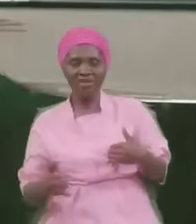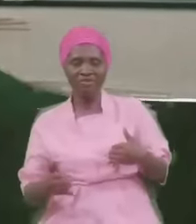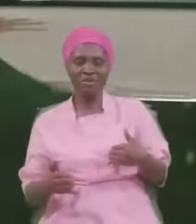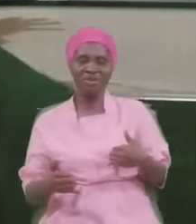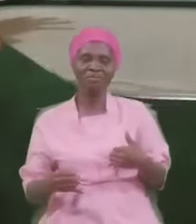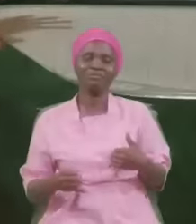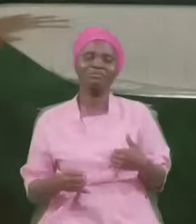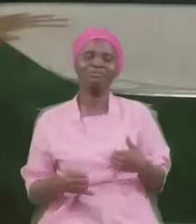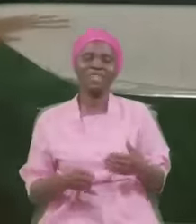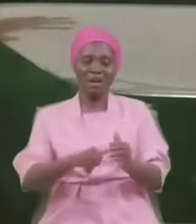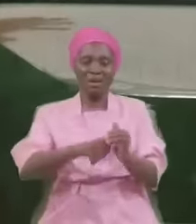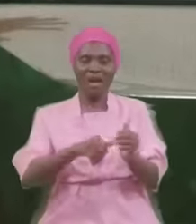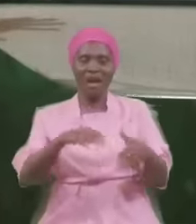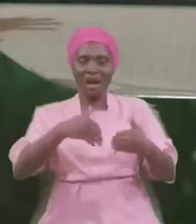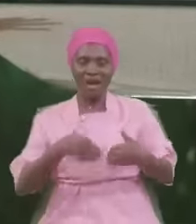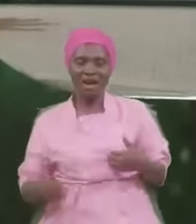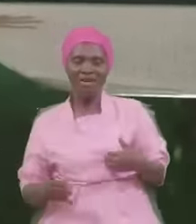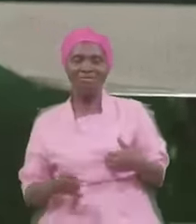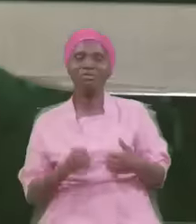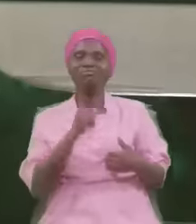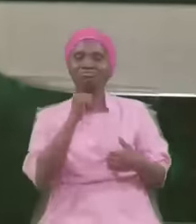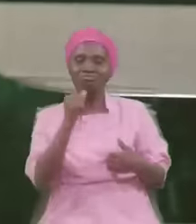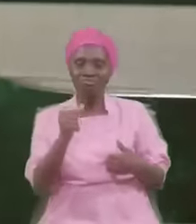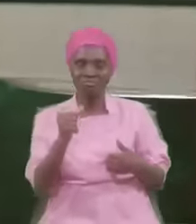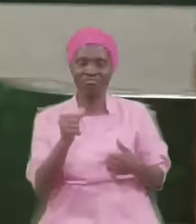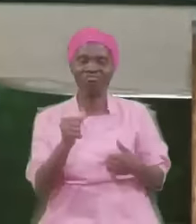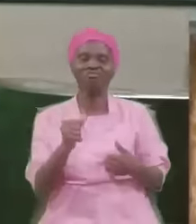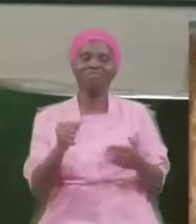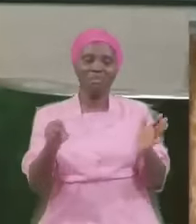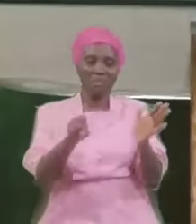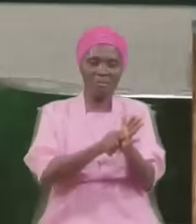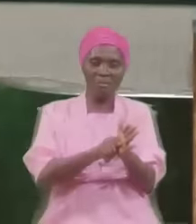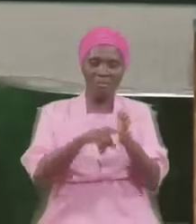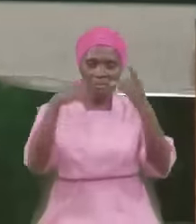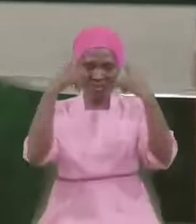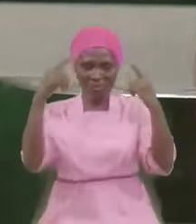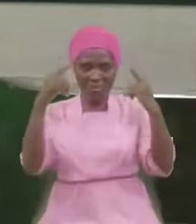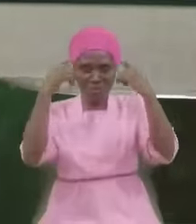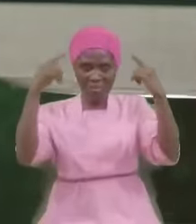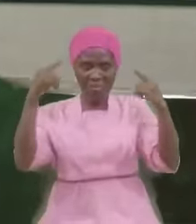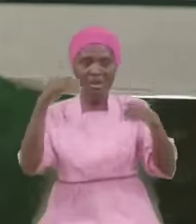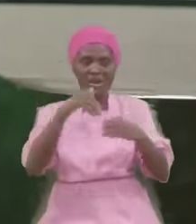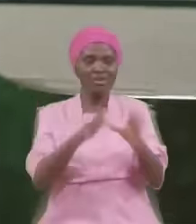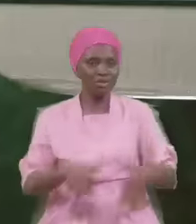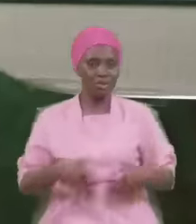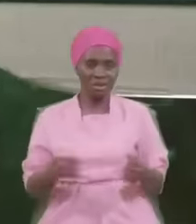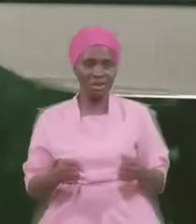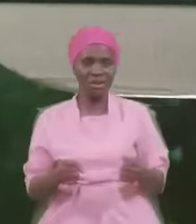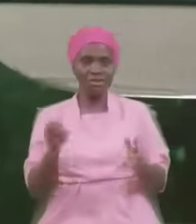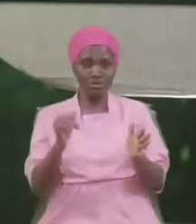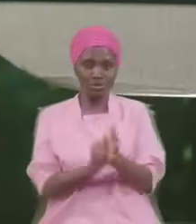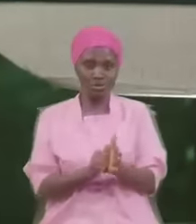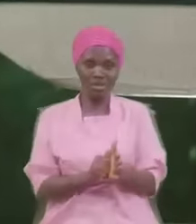anti-progress effect in your life. Take them away so that we can create time, we can